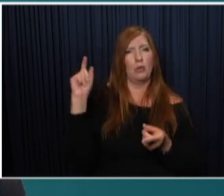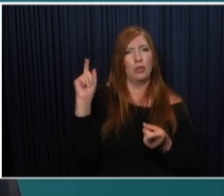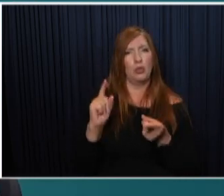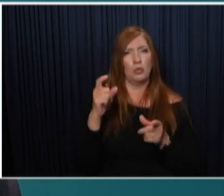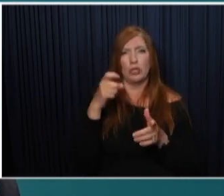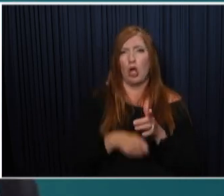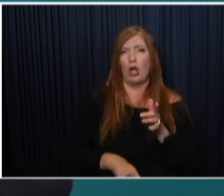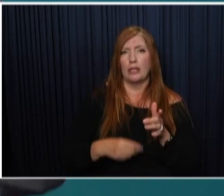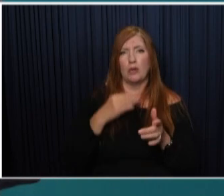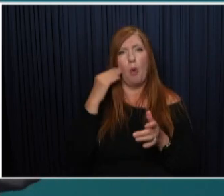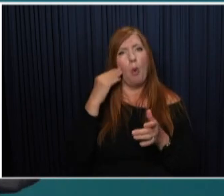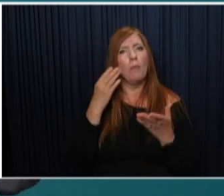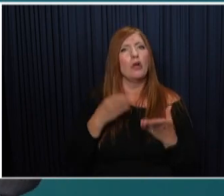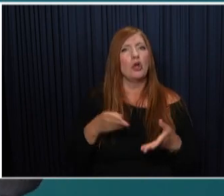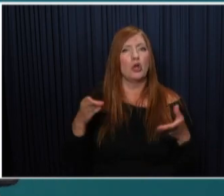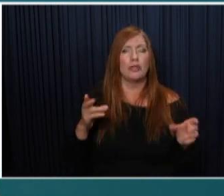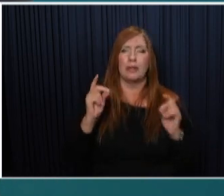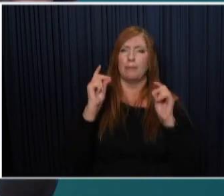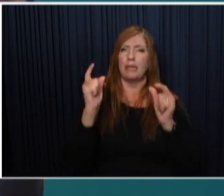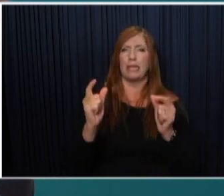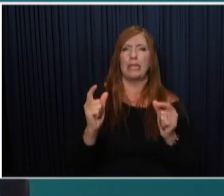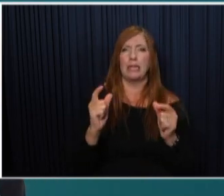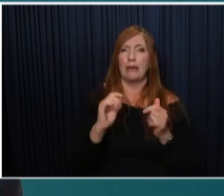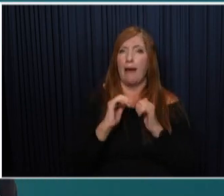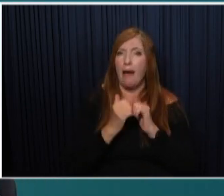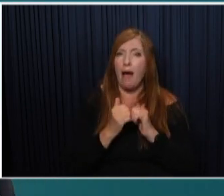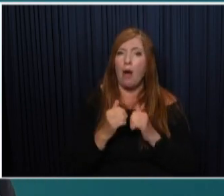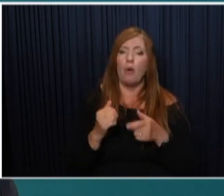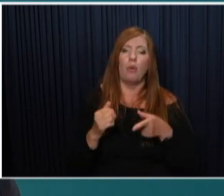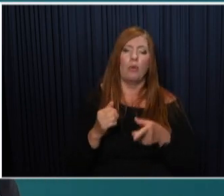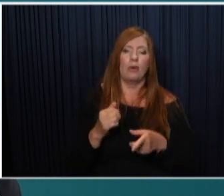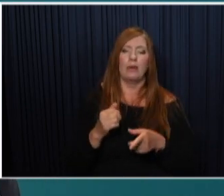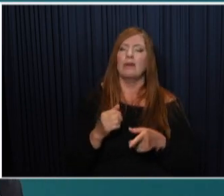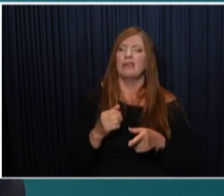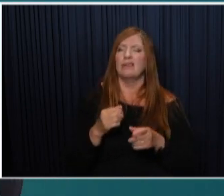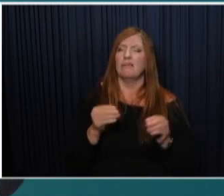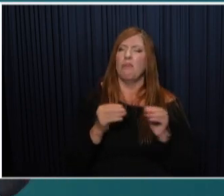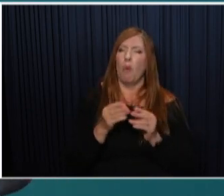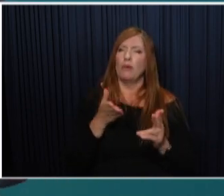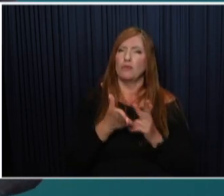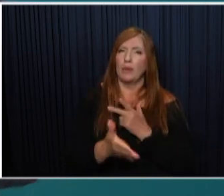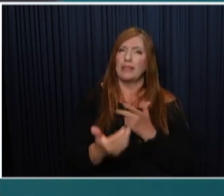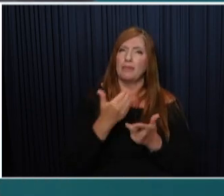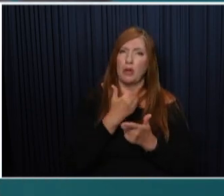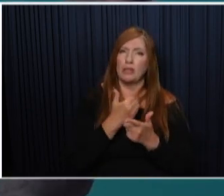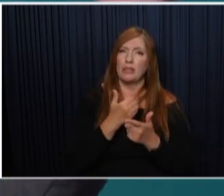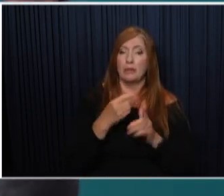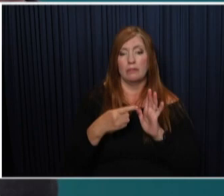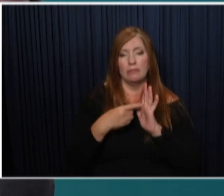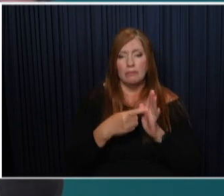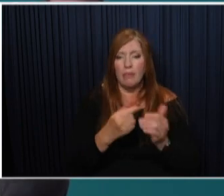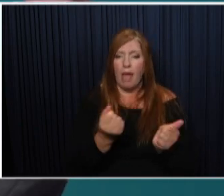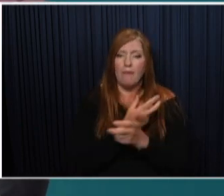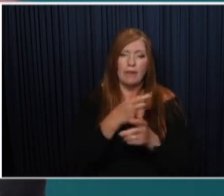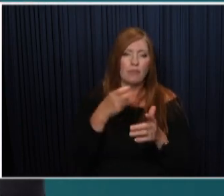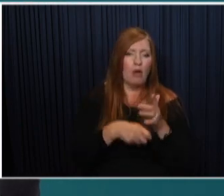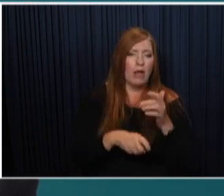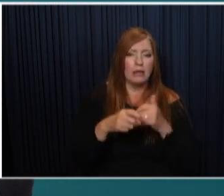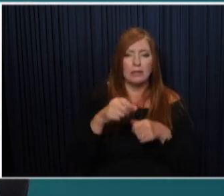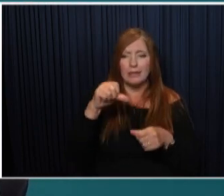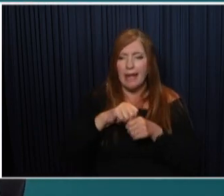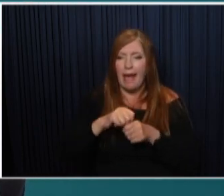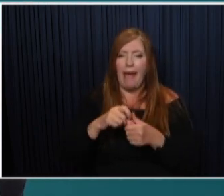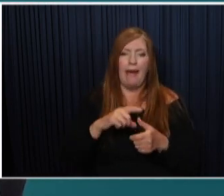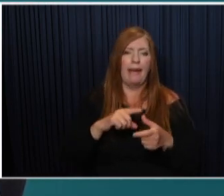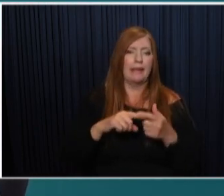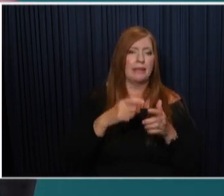goods immediately by basically making some more transparency. And that would be reflected everything from the price of gas to the